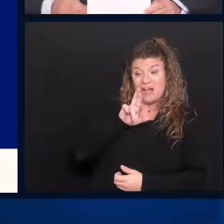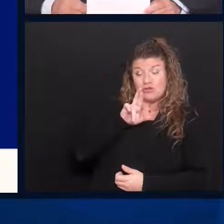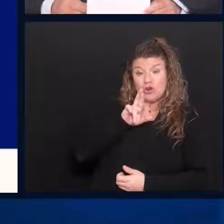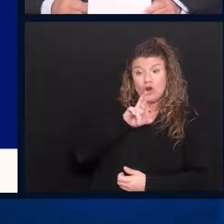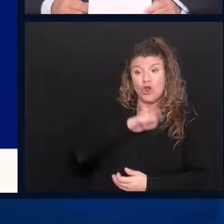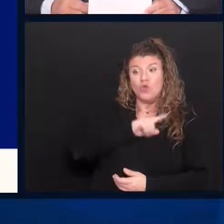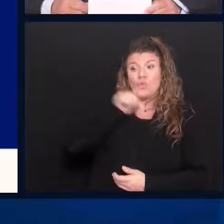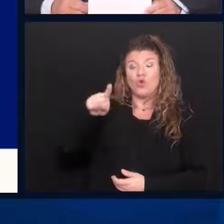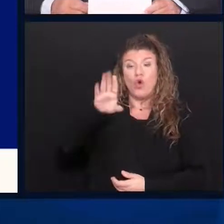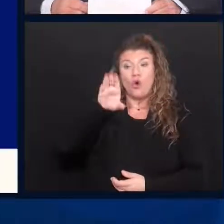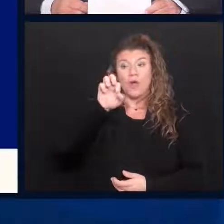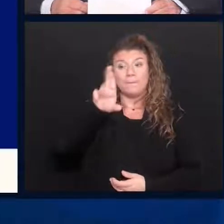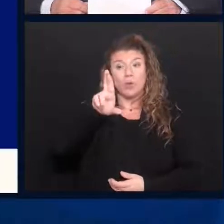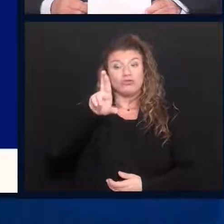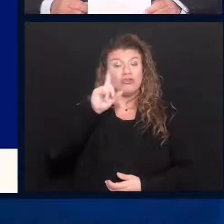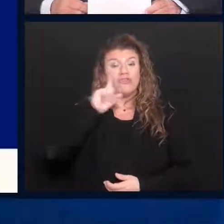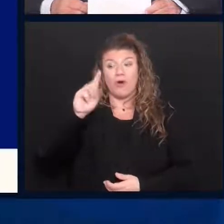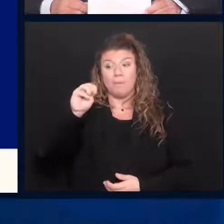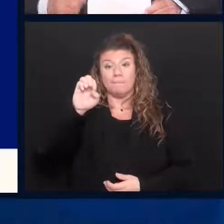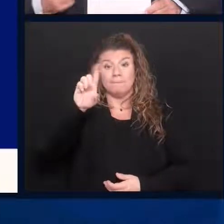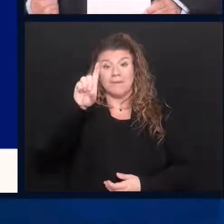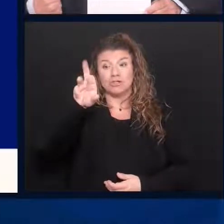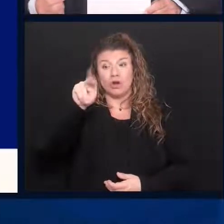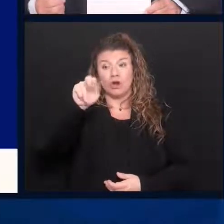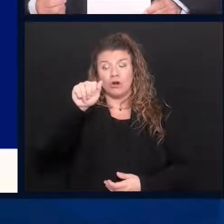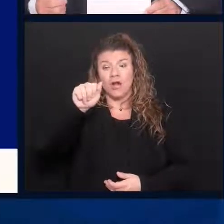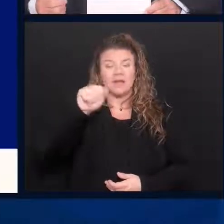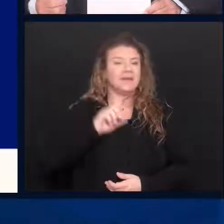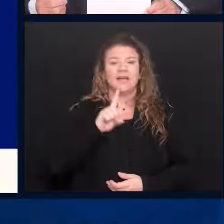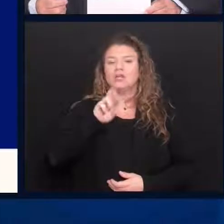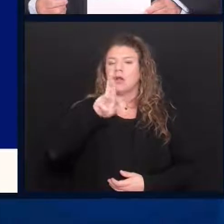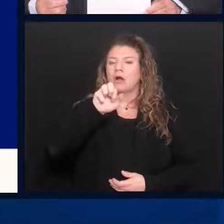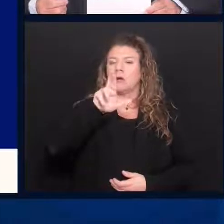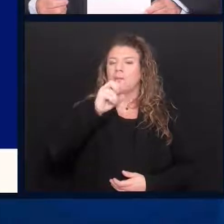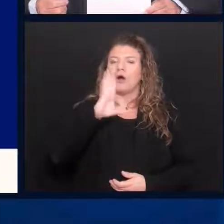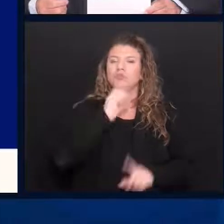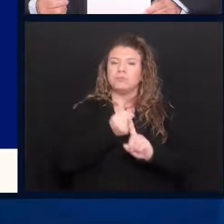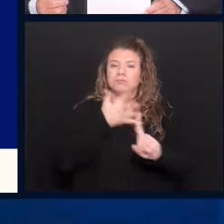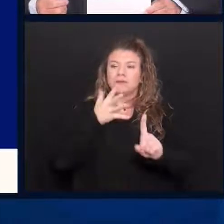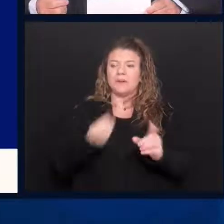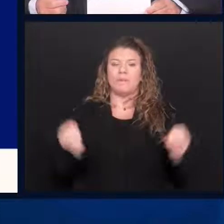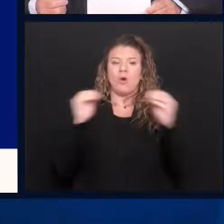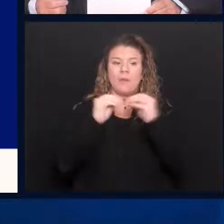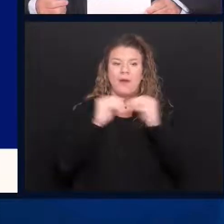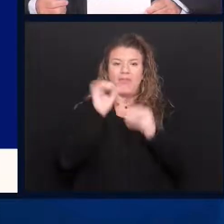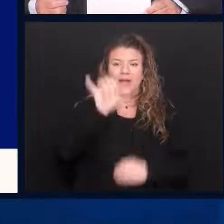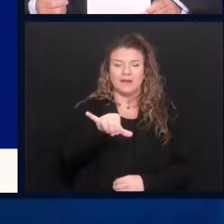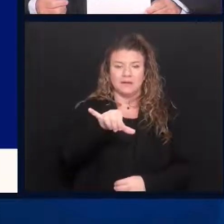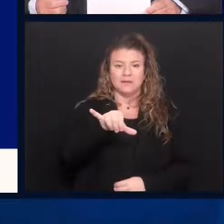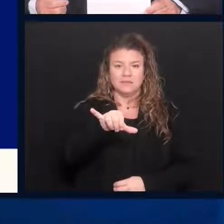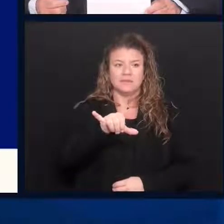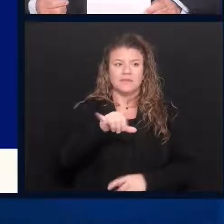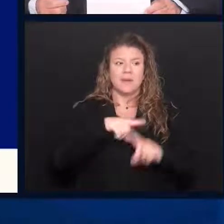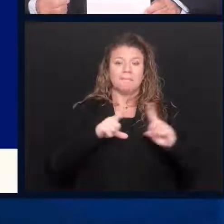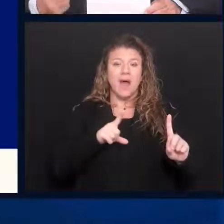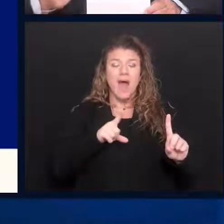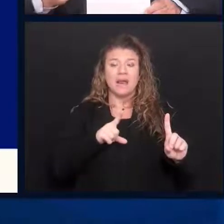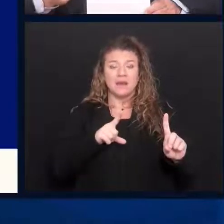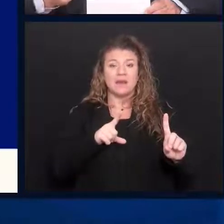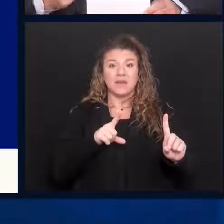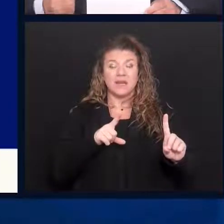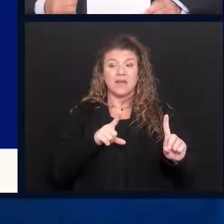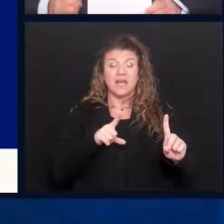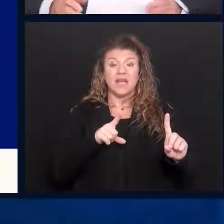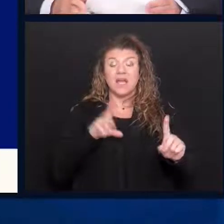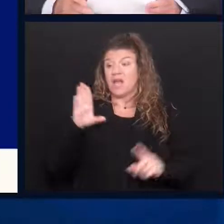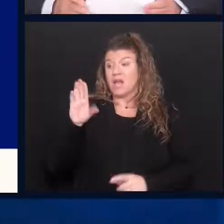a booster in Moderna. Dr. Marshall will tell us more about that in just a second. As far as